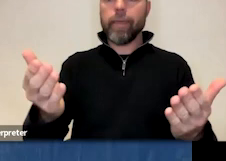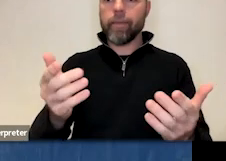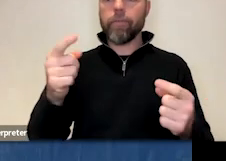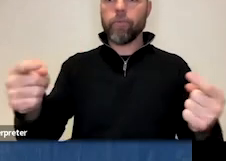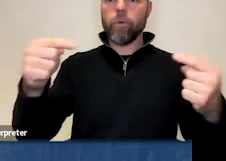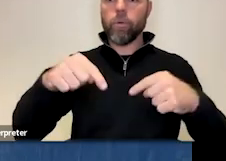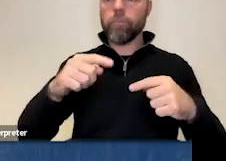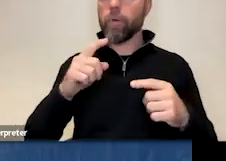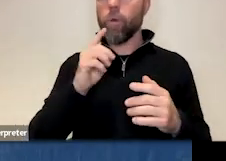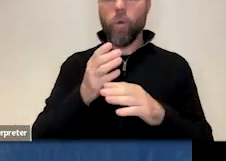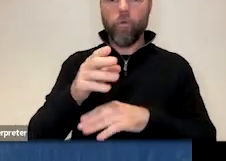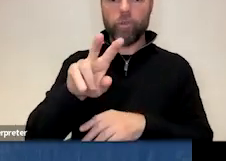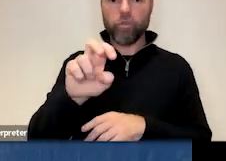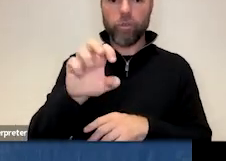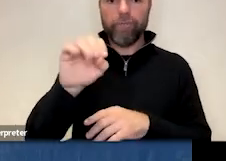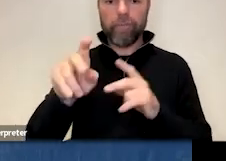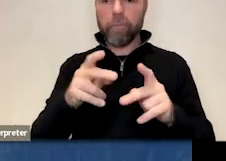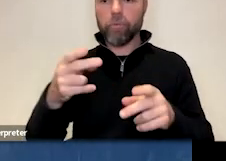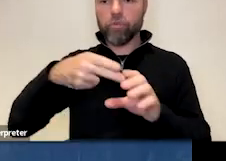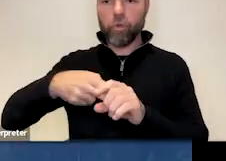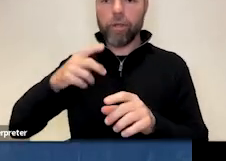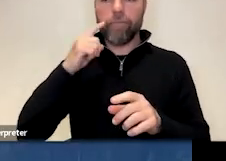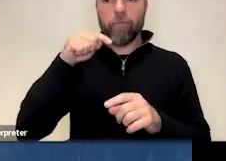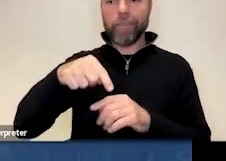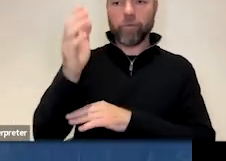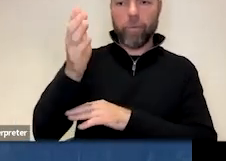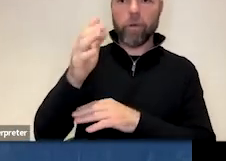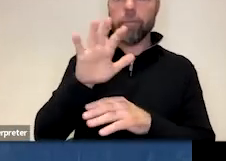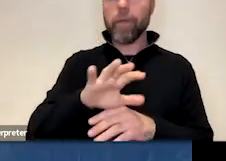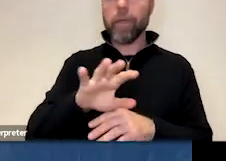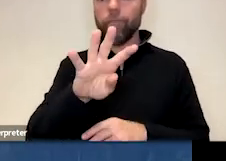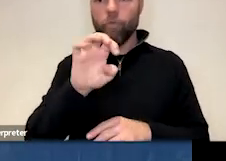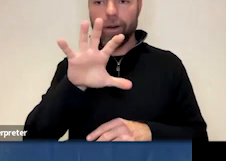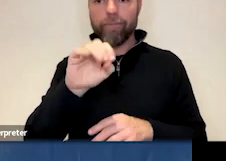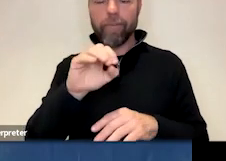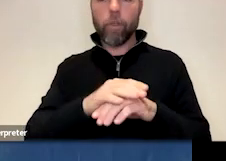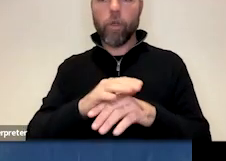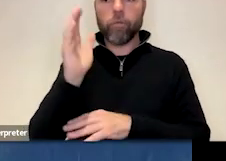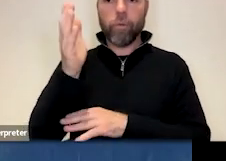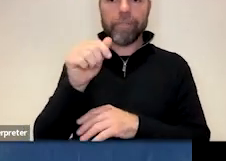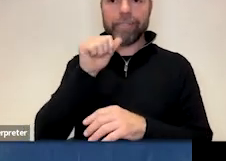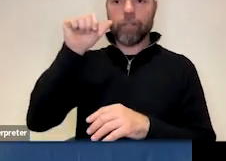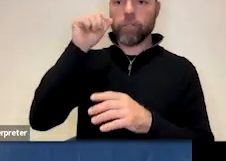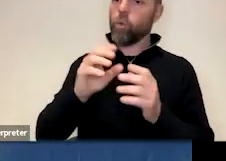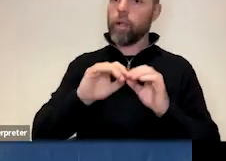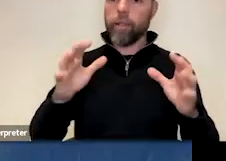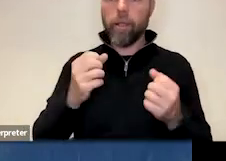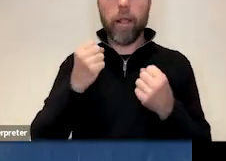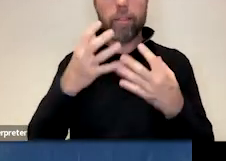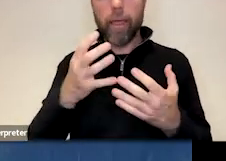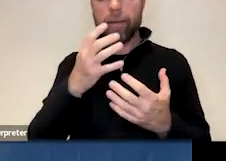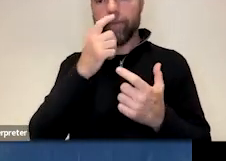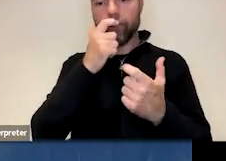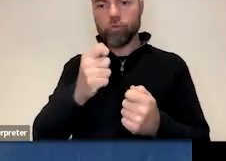today. We've had over 250 people join us on the webinar today and about 450 on the webinar yesterday. So clearly a lot of